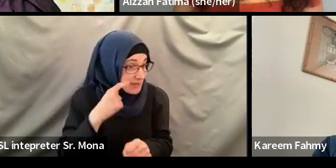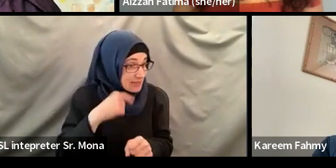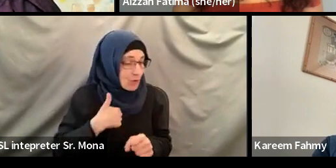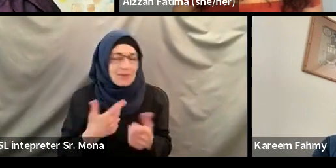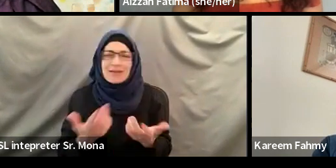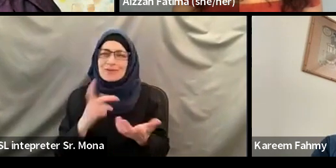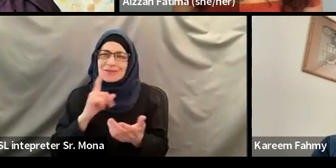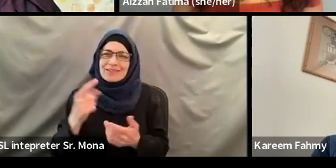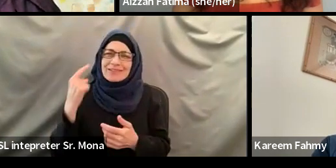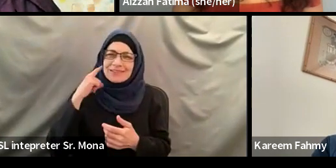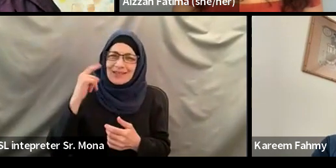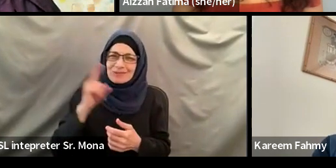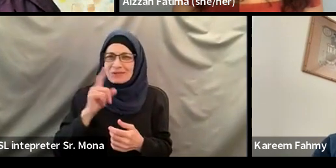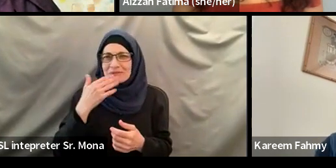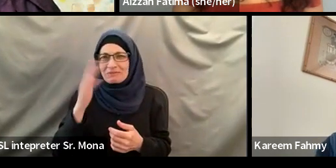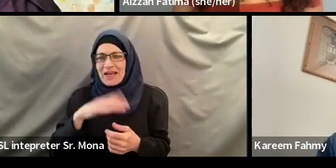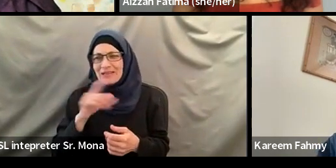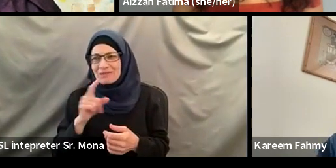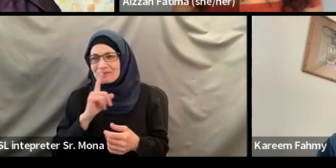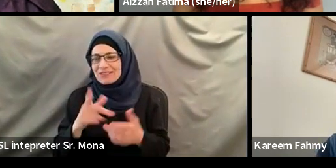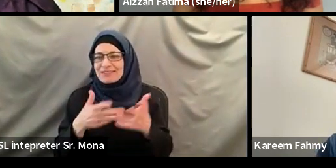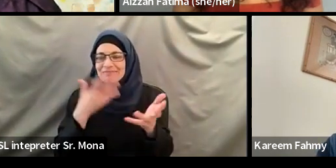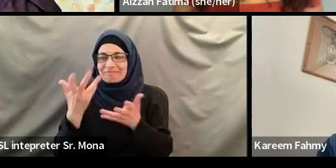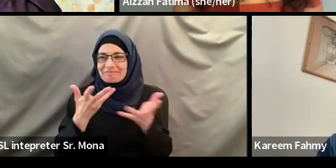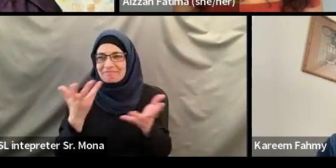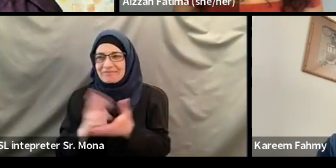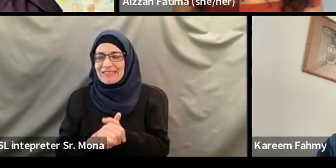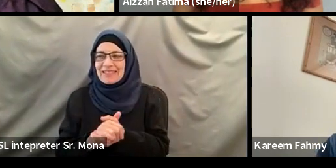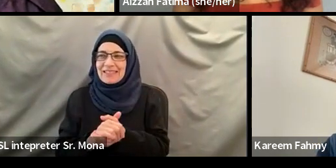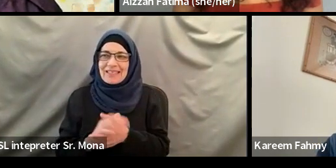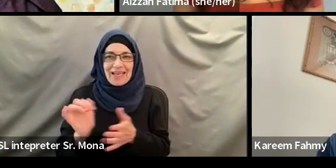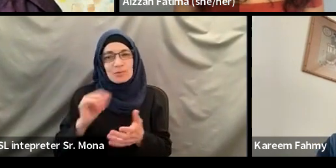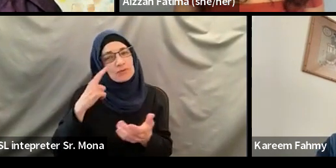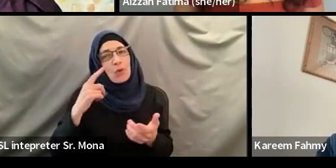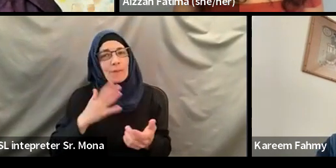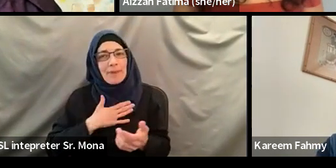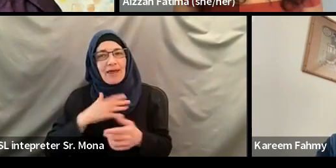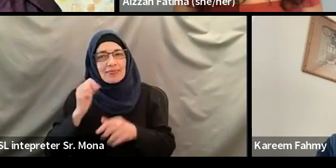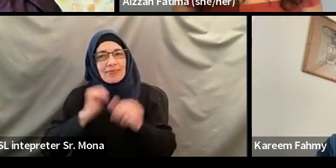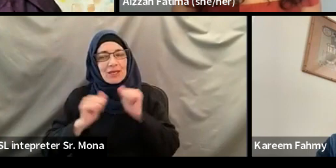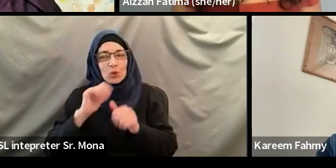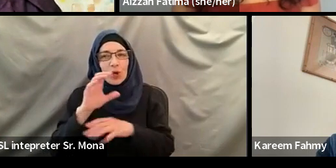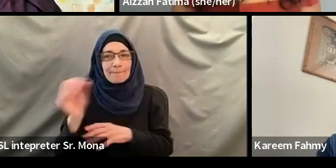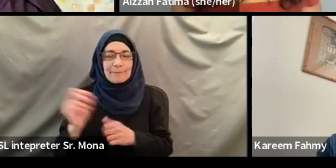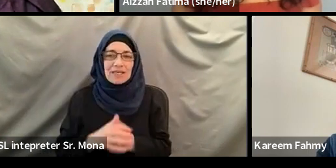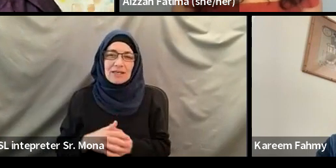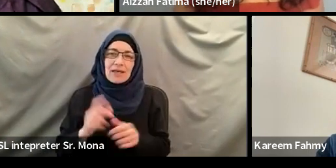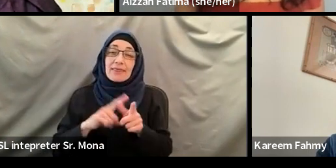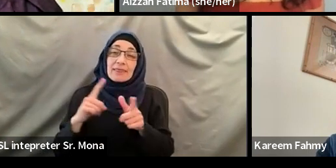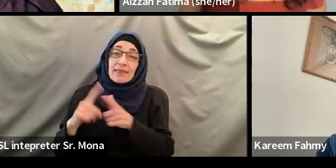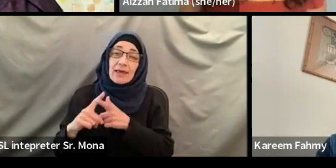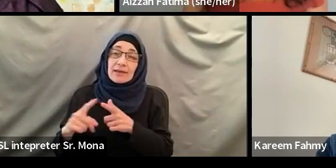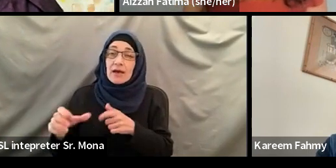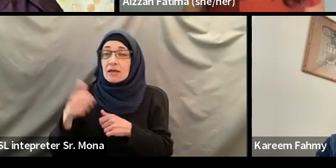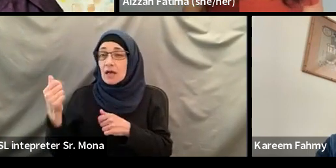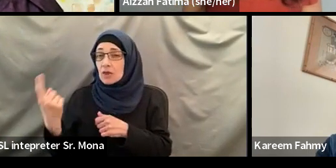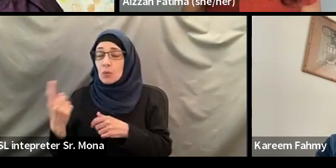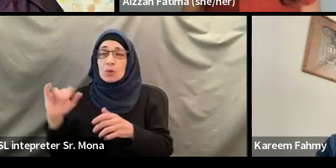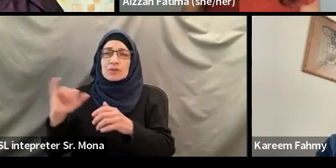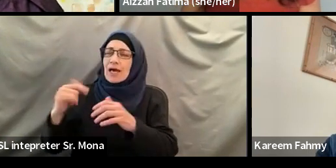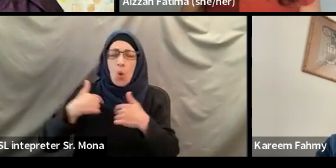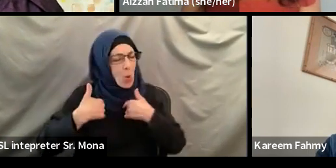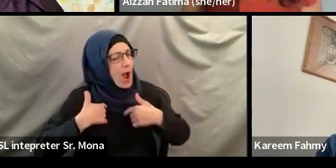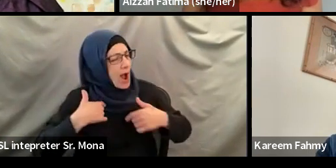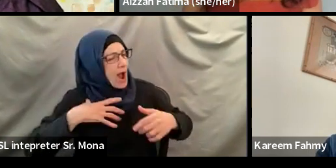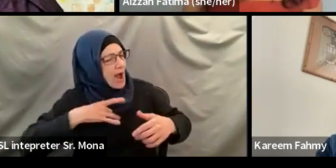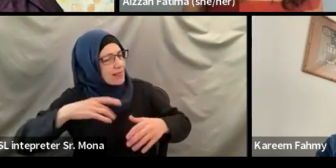bad. It's not bad. It was for my theater company. And then like another one was like, I like building things. I'm like, would